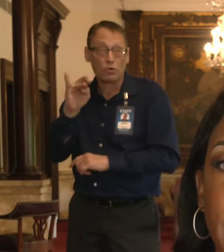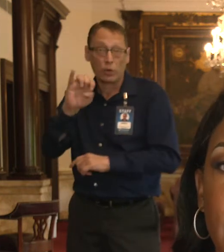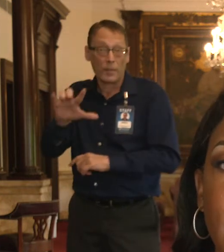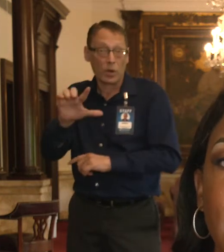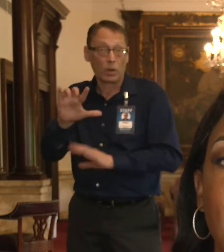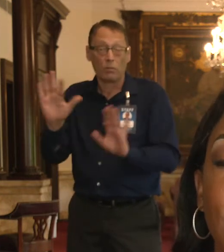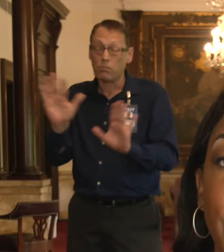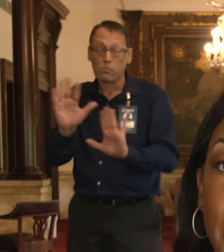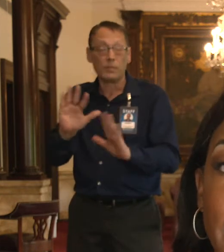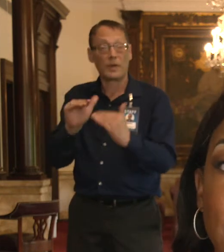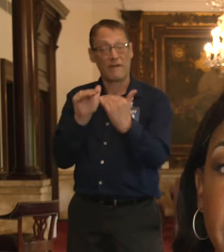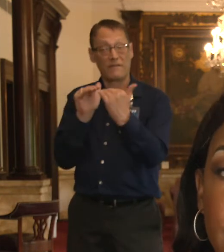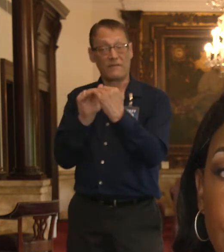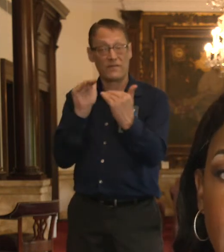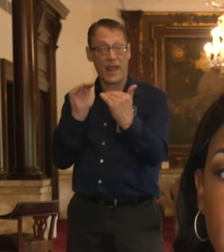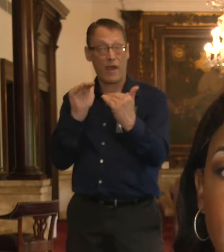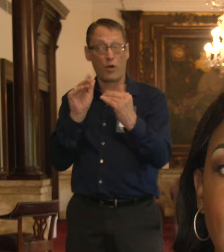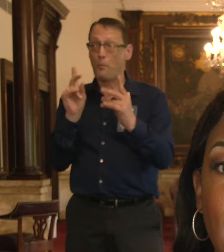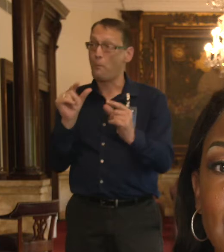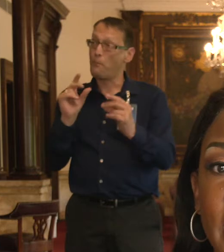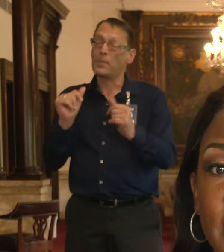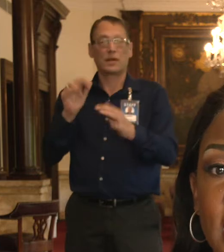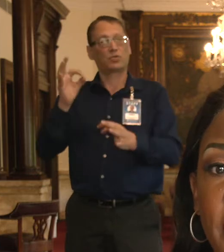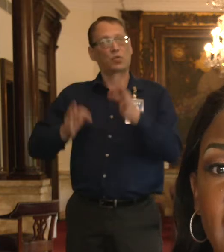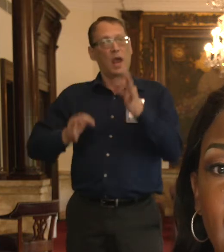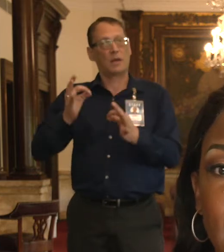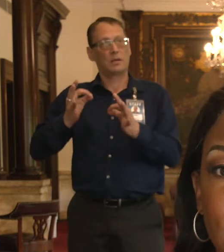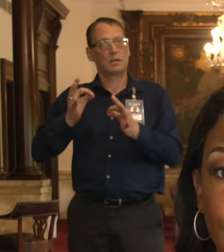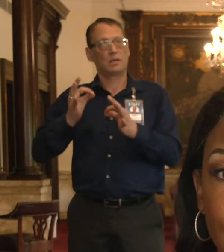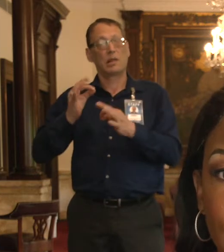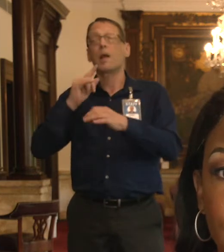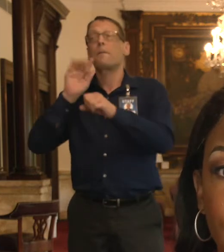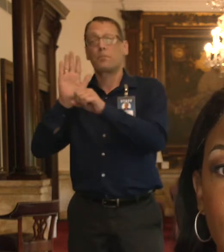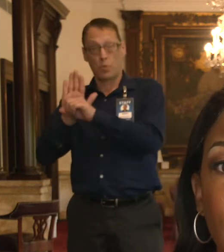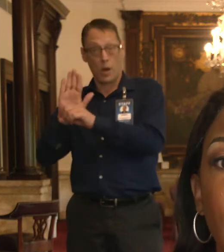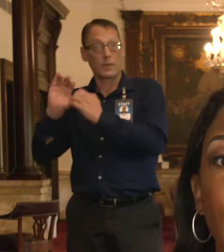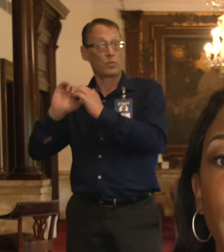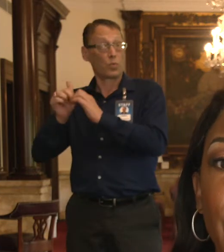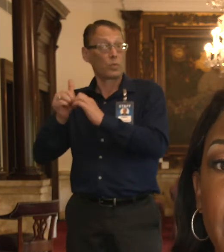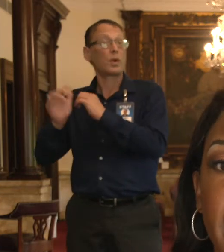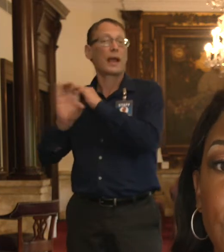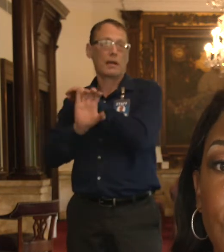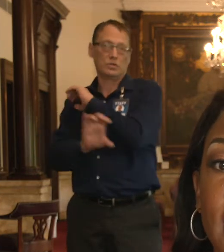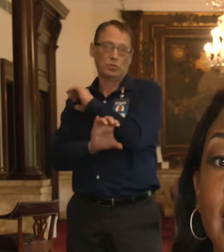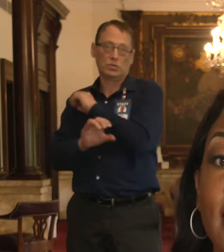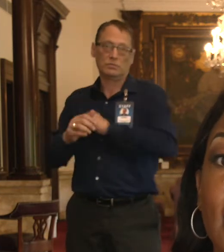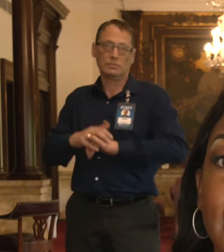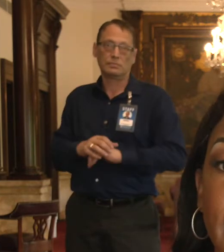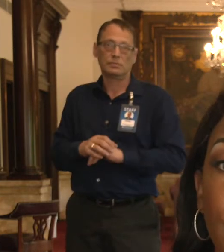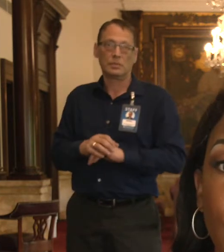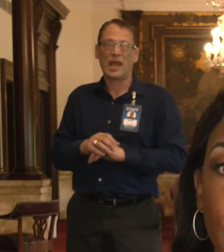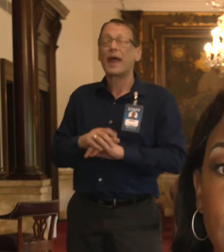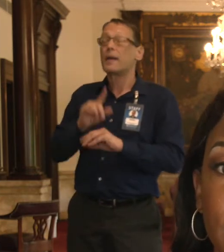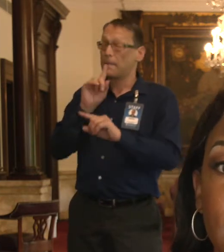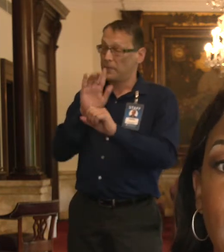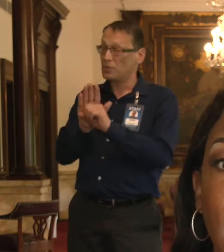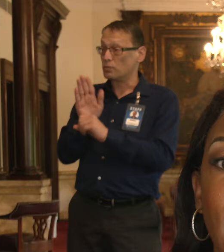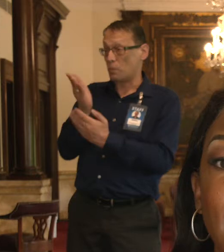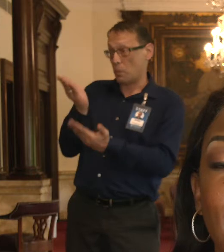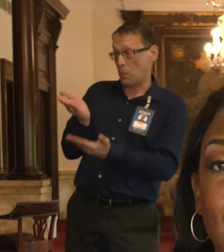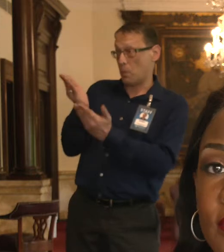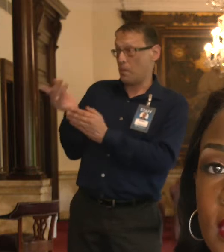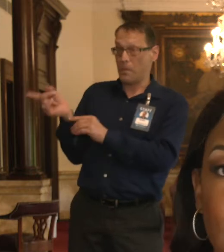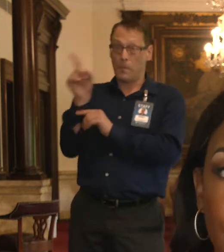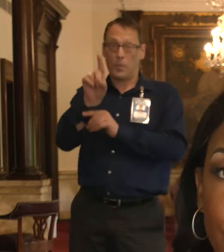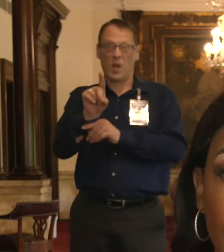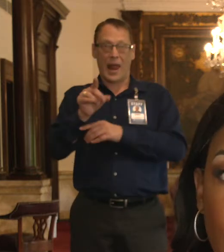deserve a fair and speedy trial as guaranteed by the Constitution. And we want to make sure they get their day in court and